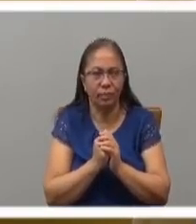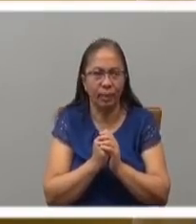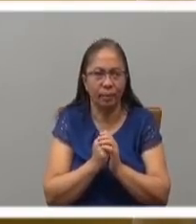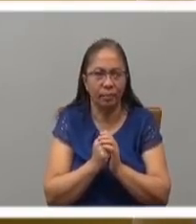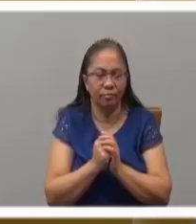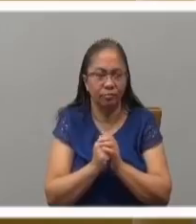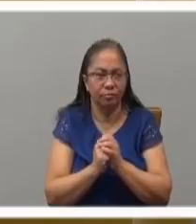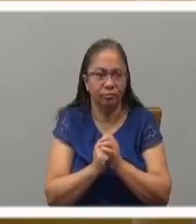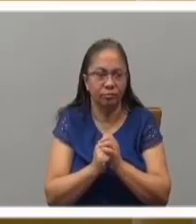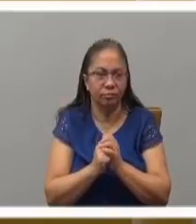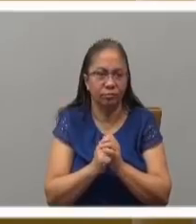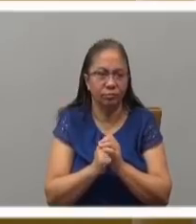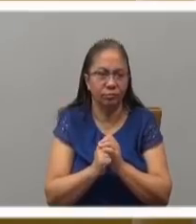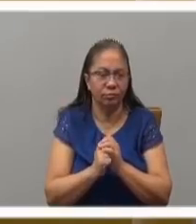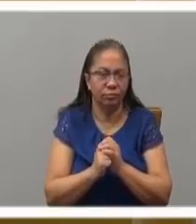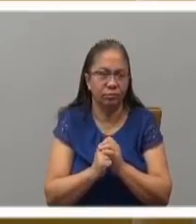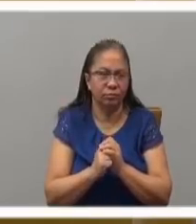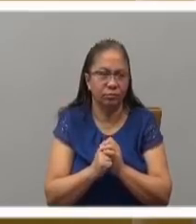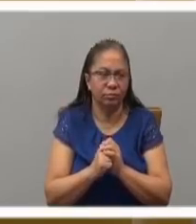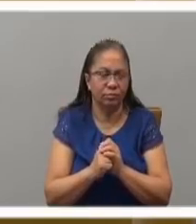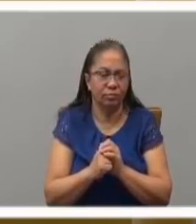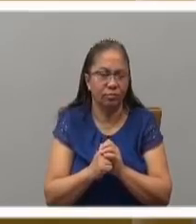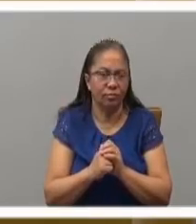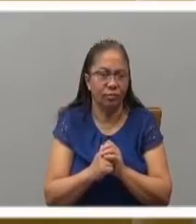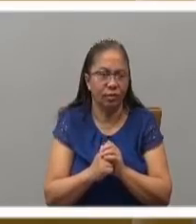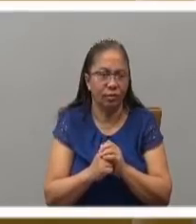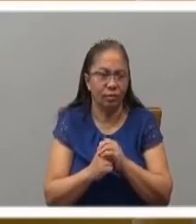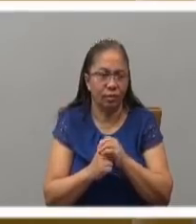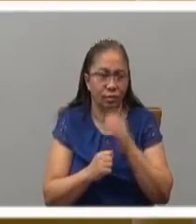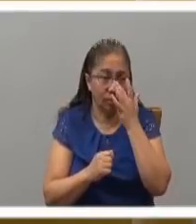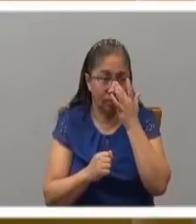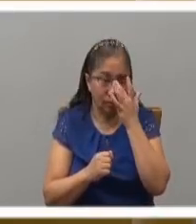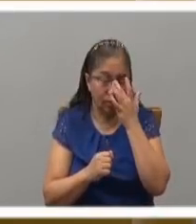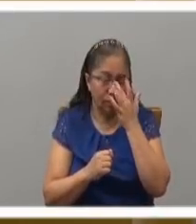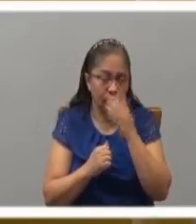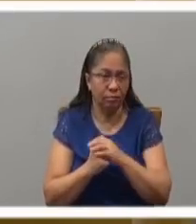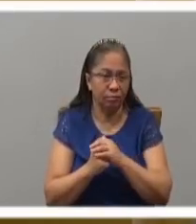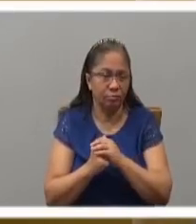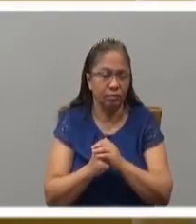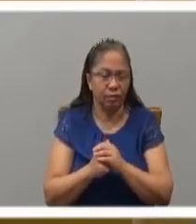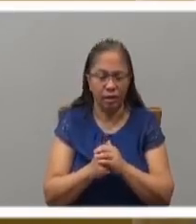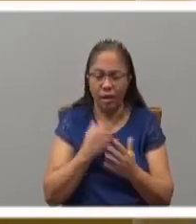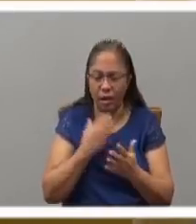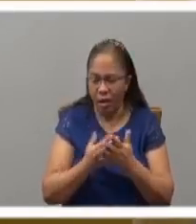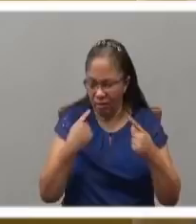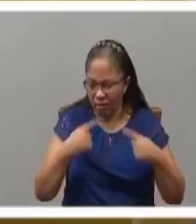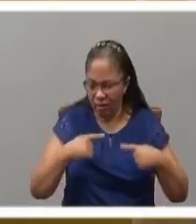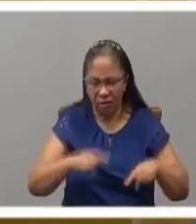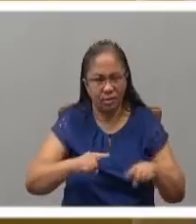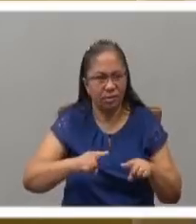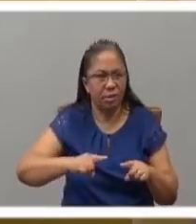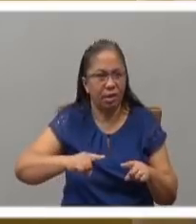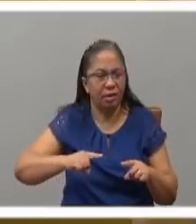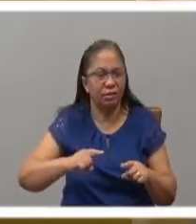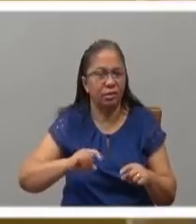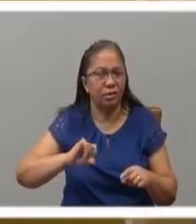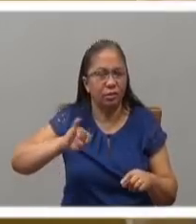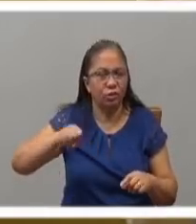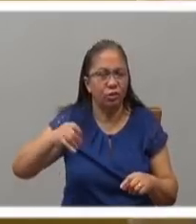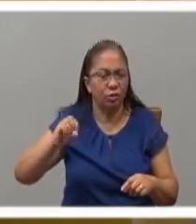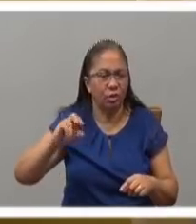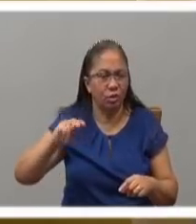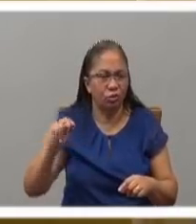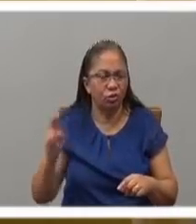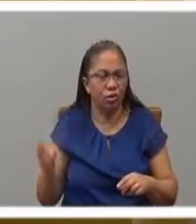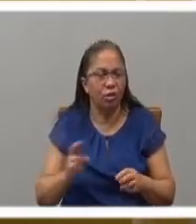for such enduring loyalty to Jesus is evident throughout John's gospel, when John